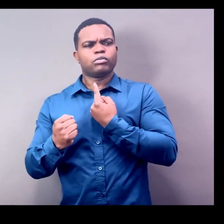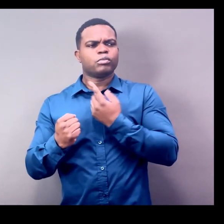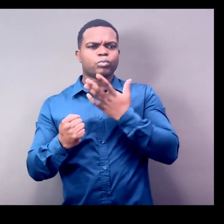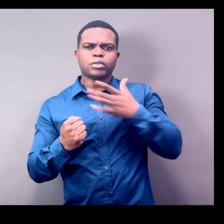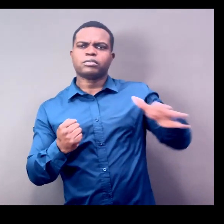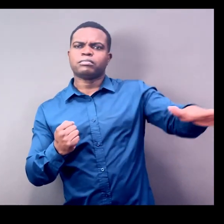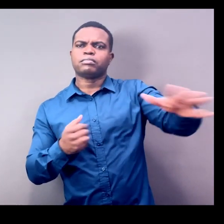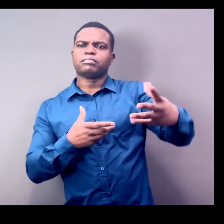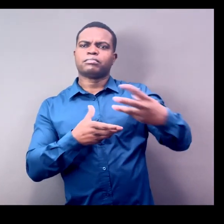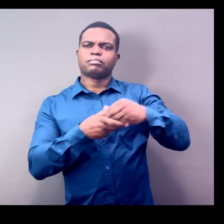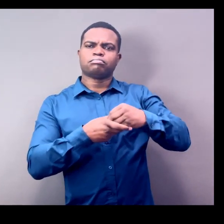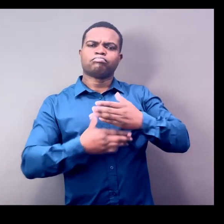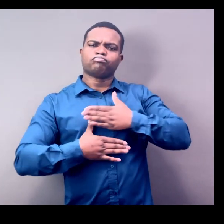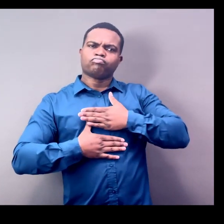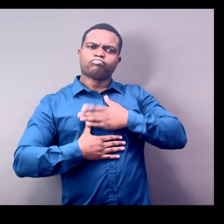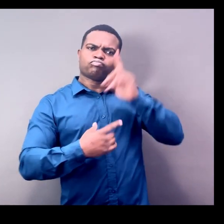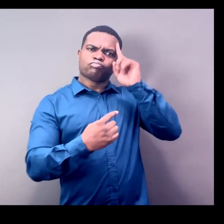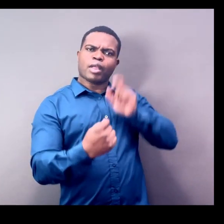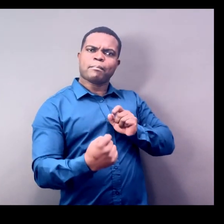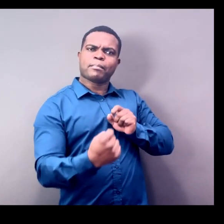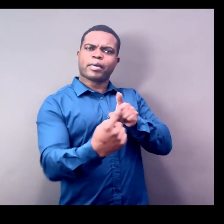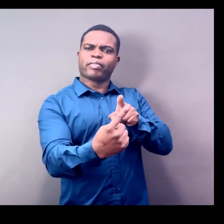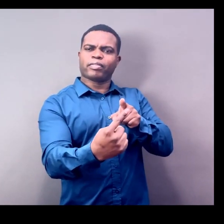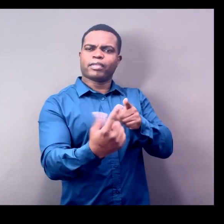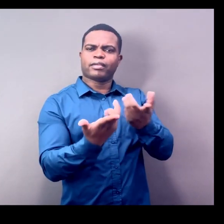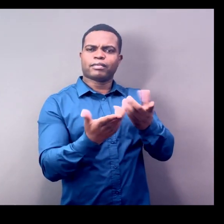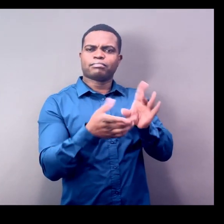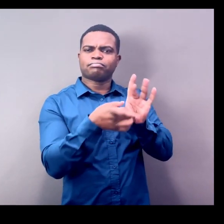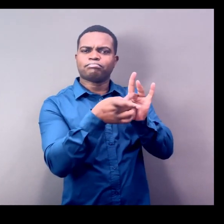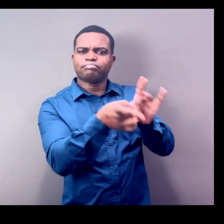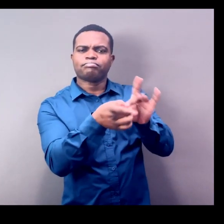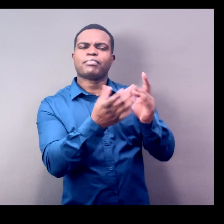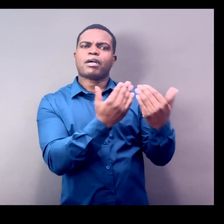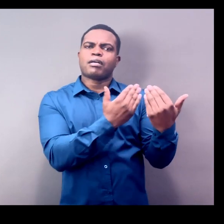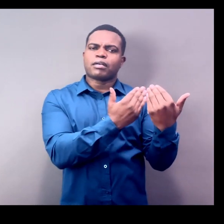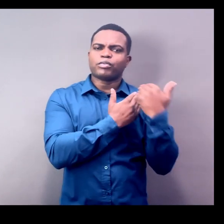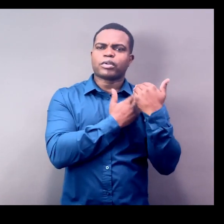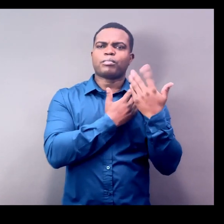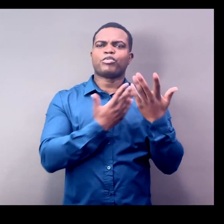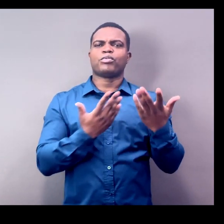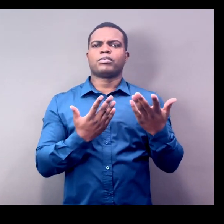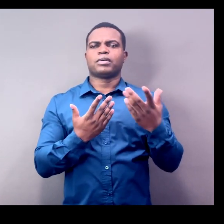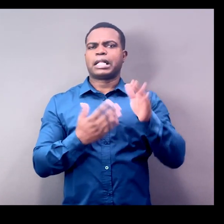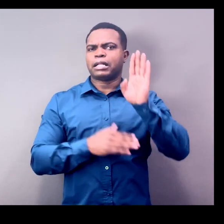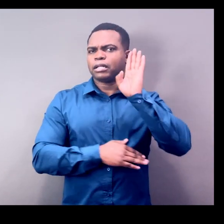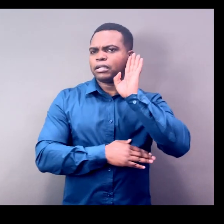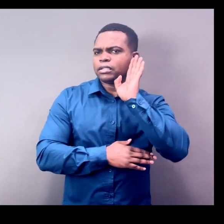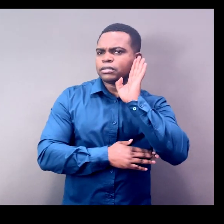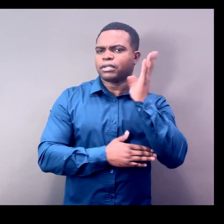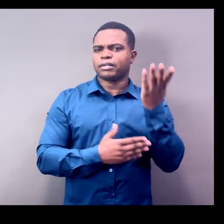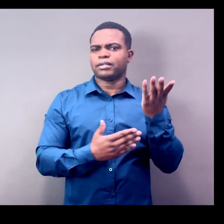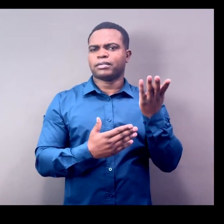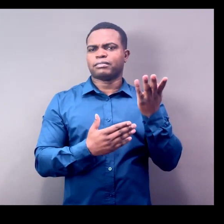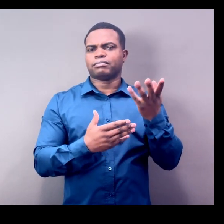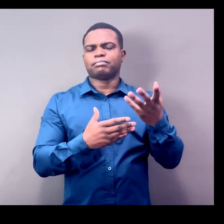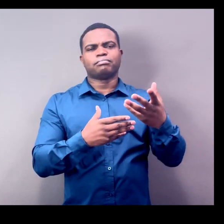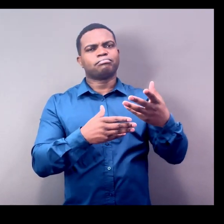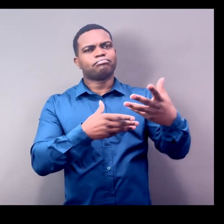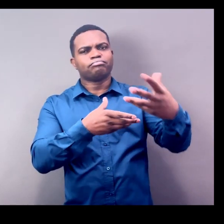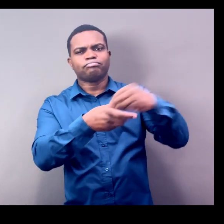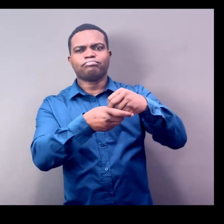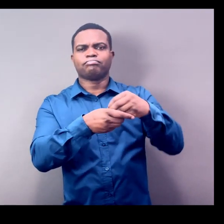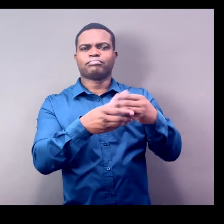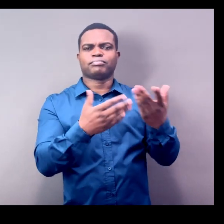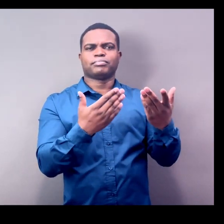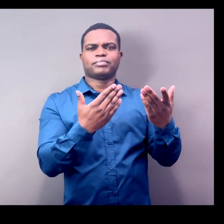have empathy. You need to show empathy. You need to be accountable. When you are accountable, then your